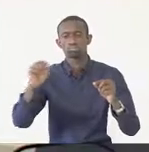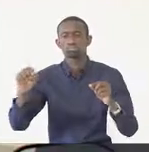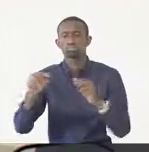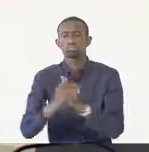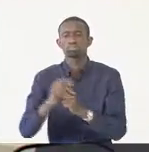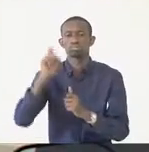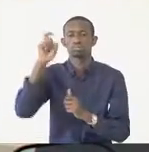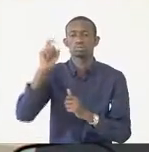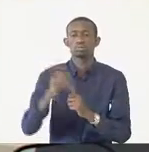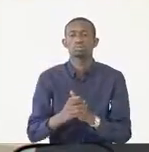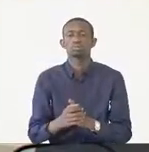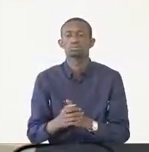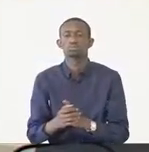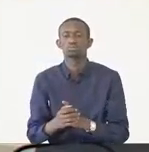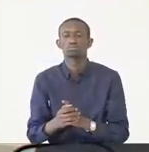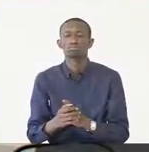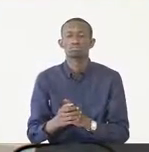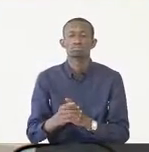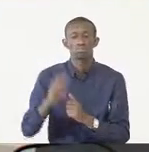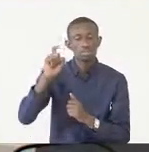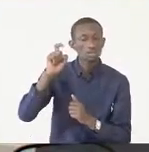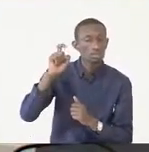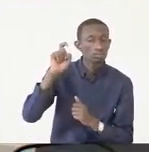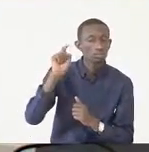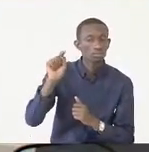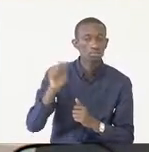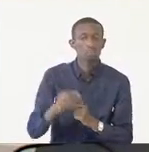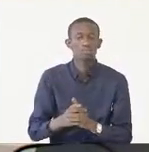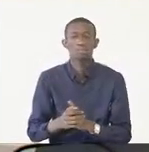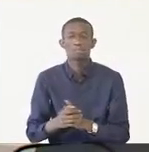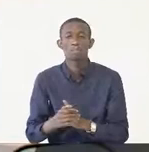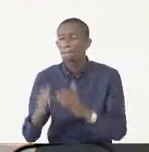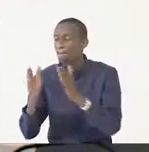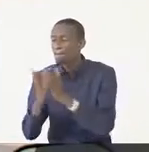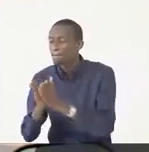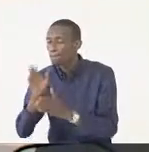x axis and y